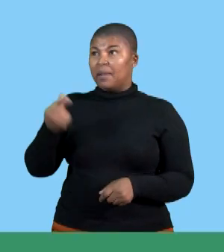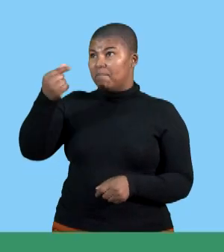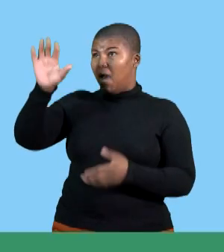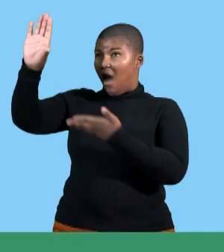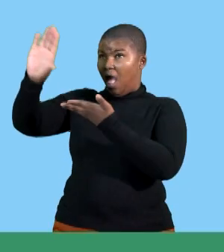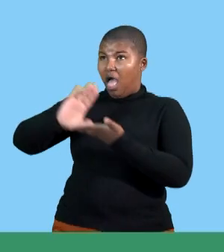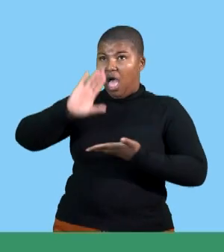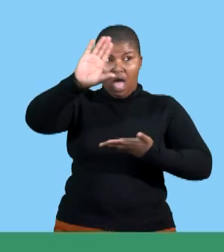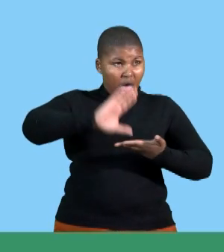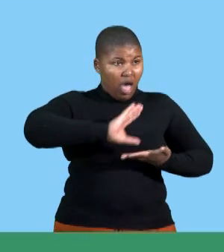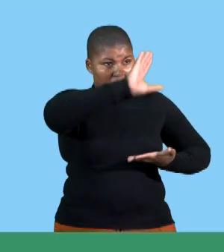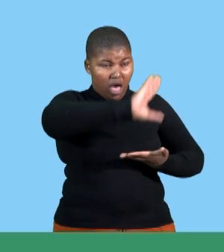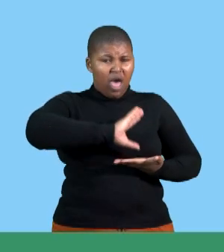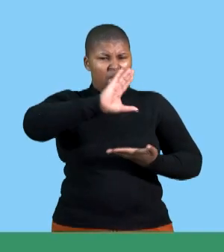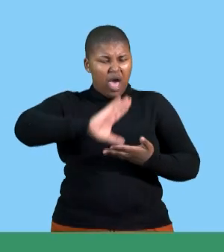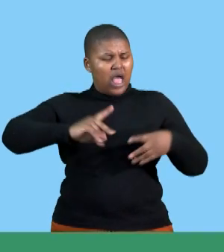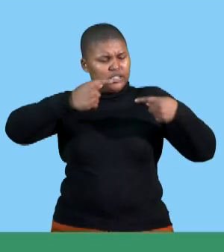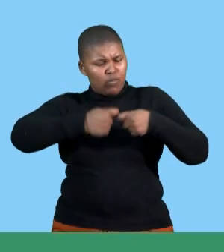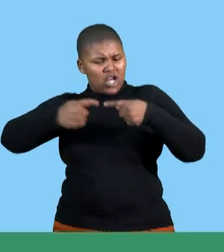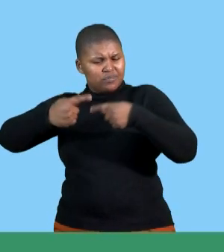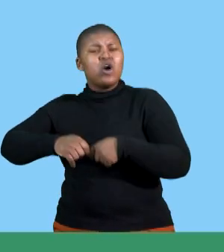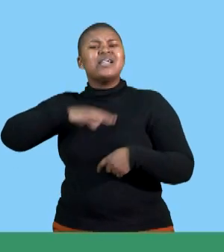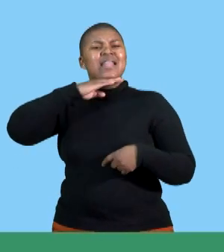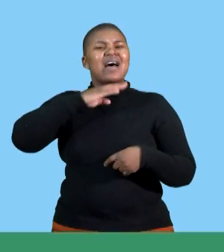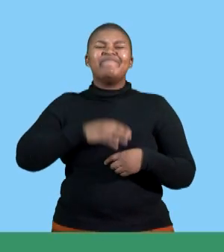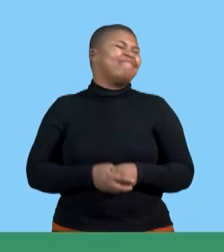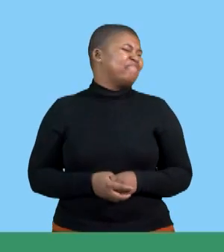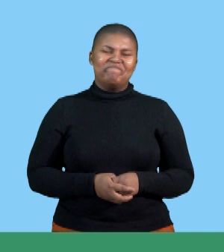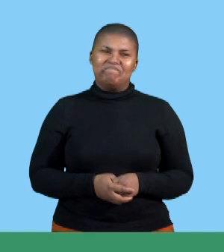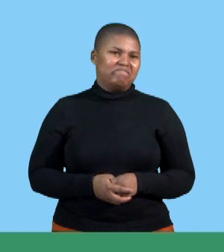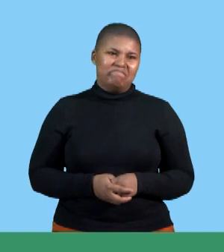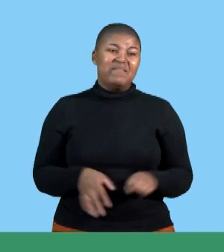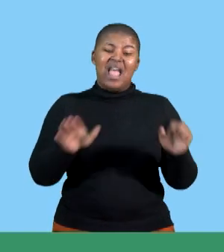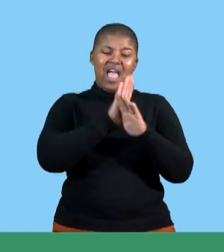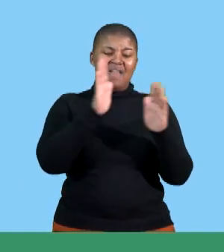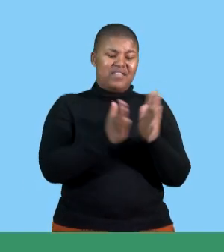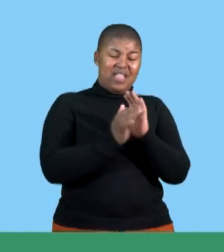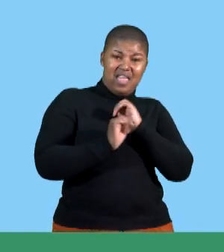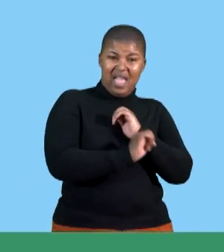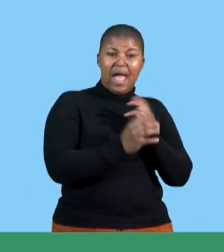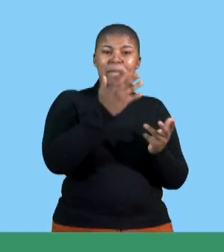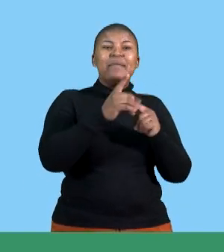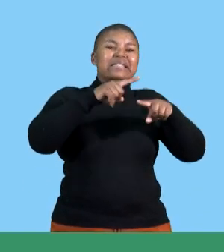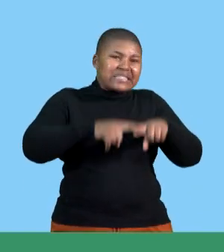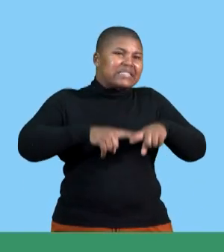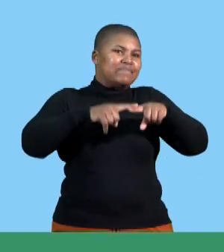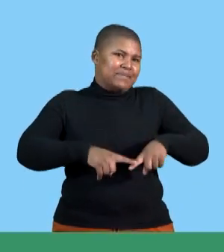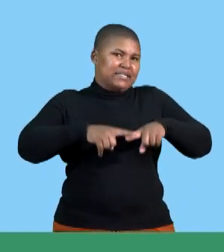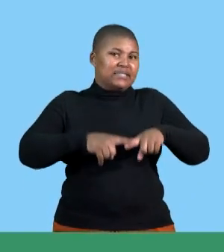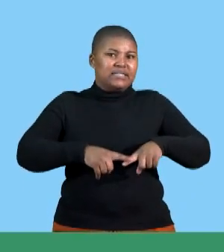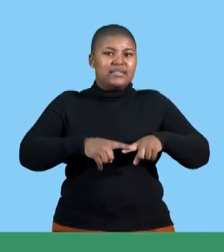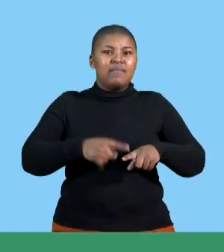to finance the company's expenses. So the non-profit companies, they rely on donations. Now,